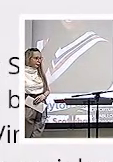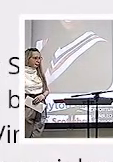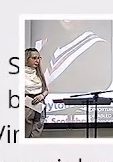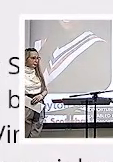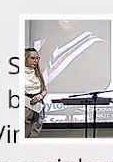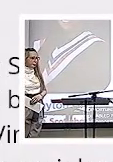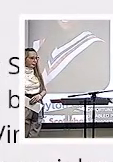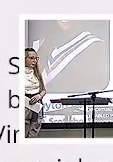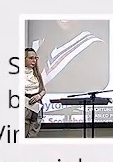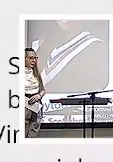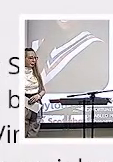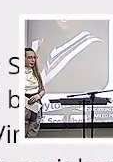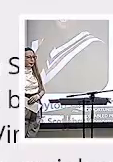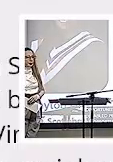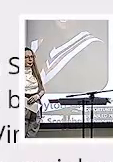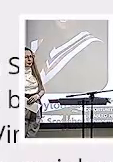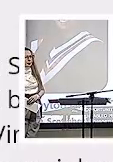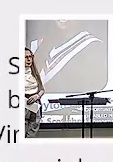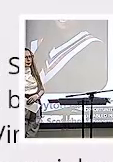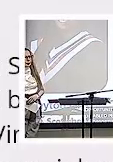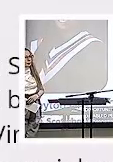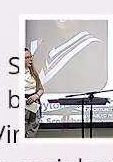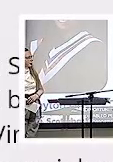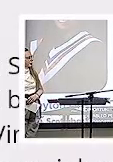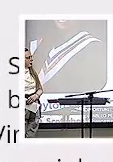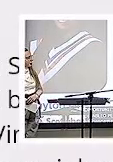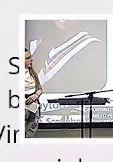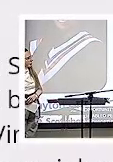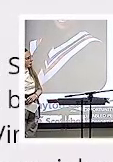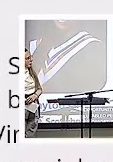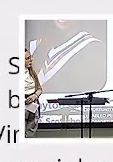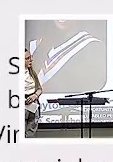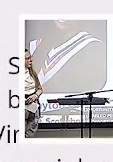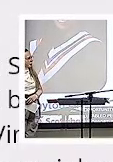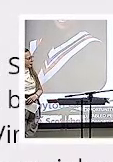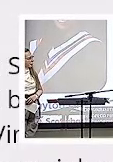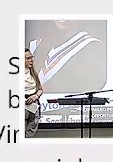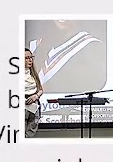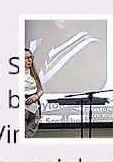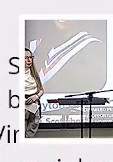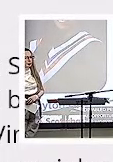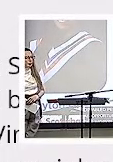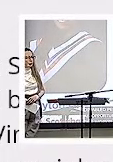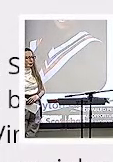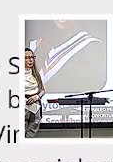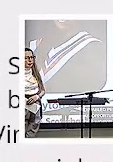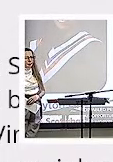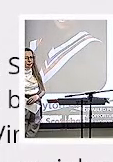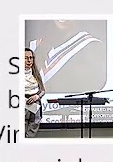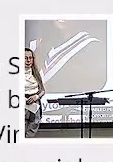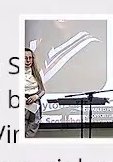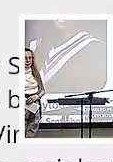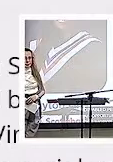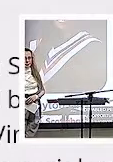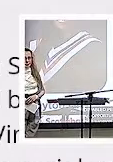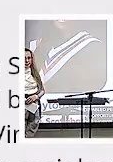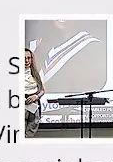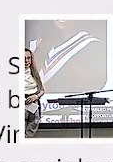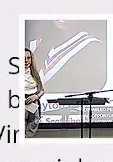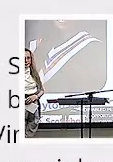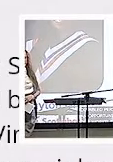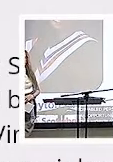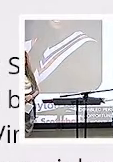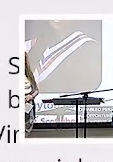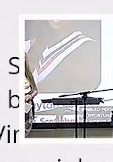post-secondary to take sociology and anthropology, to